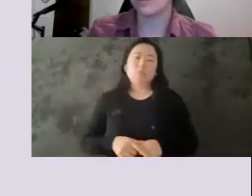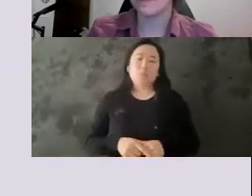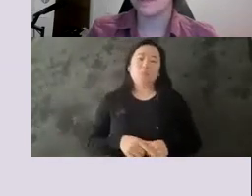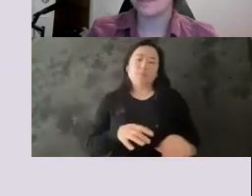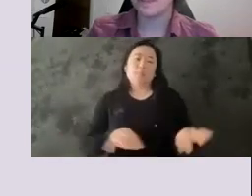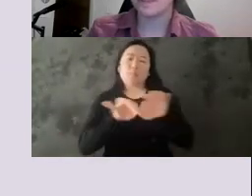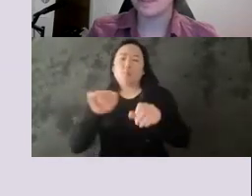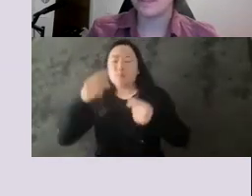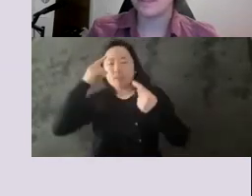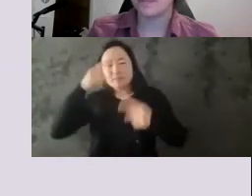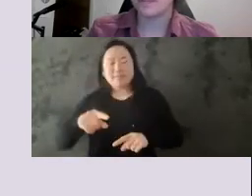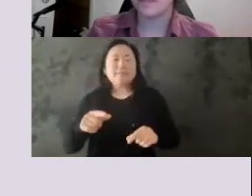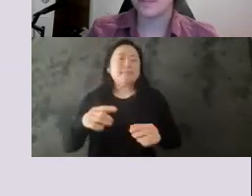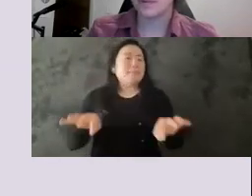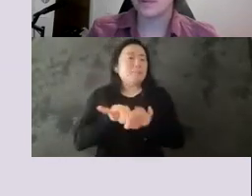well.